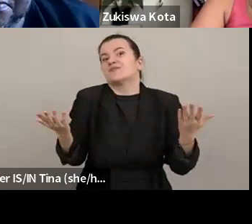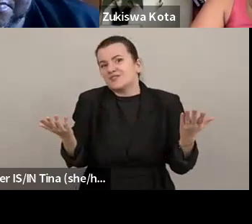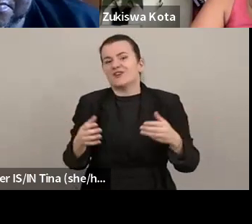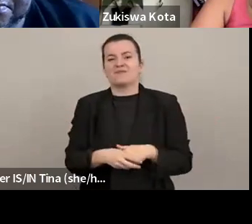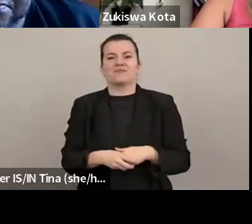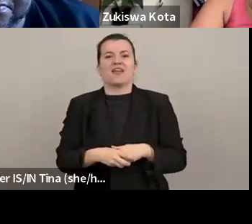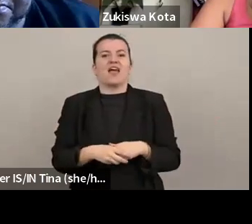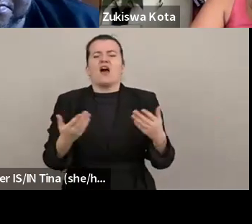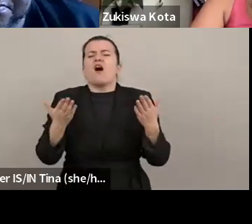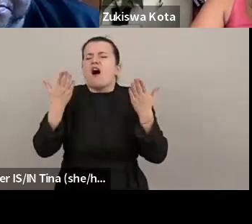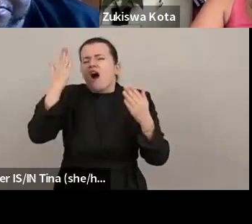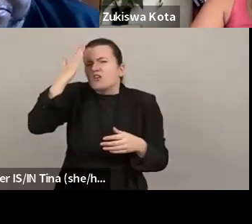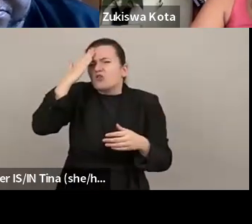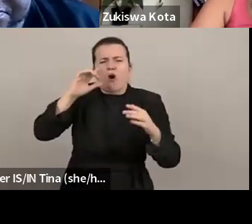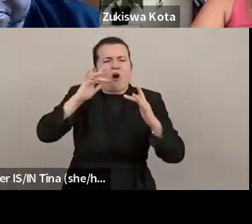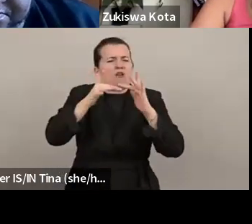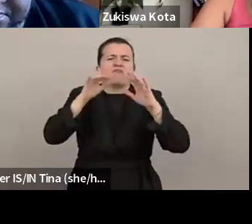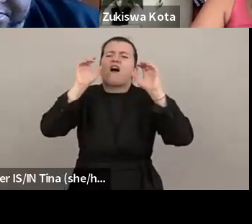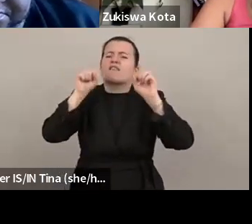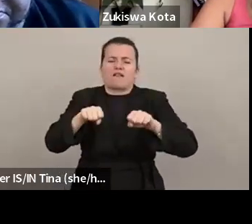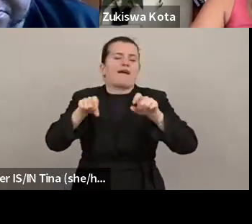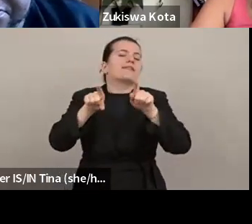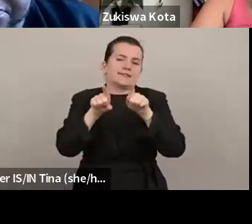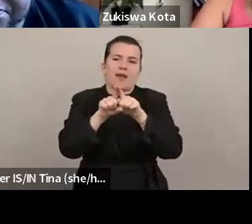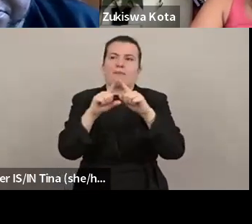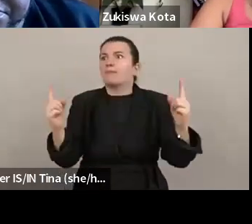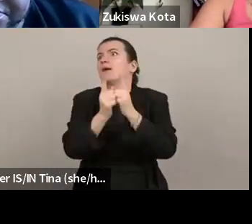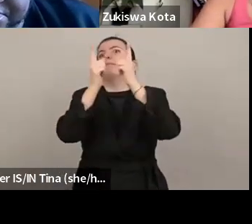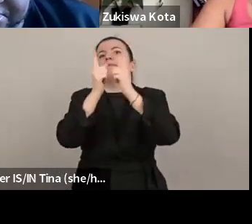really appreciate. But on the other side,